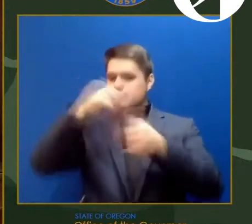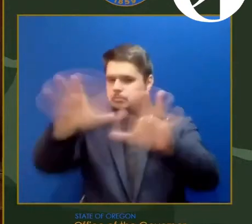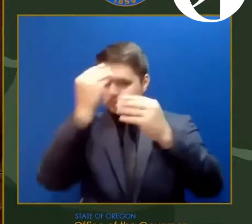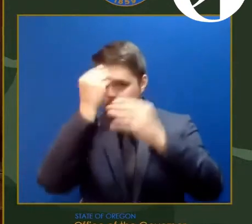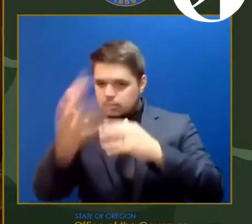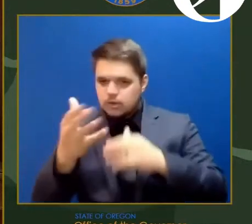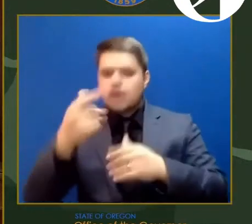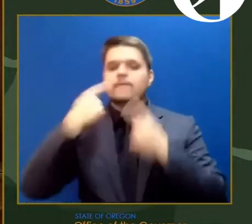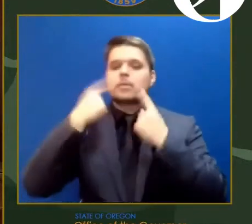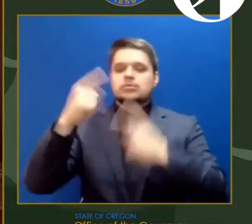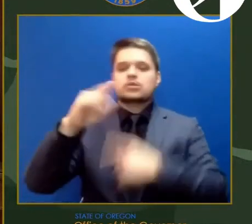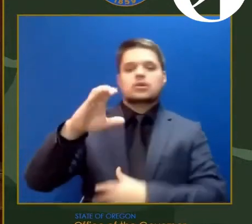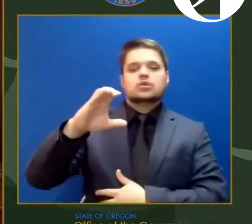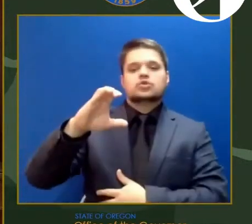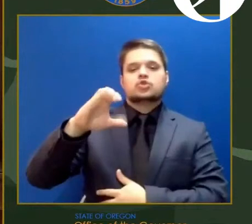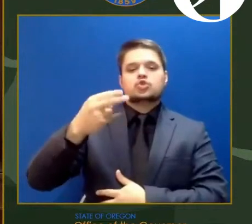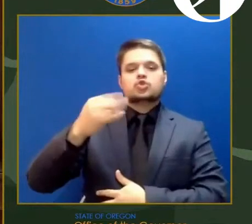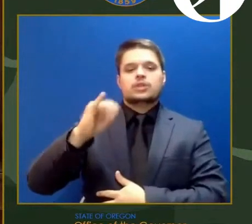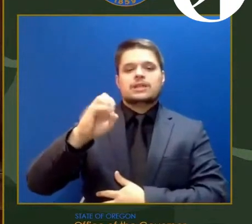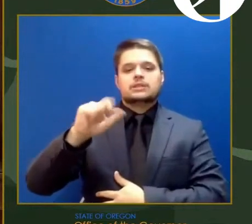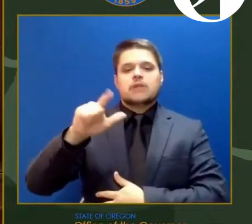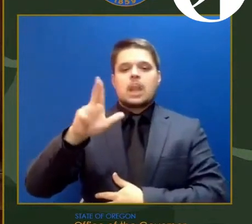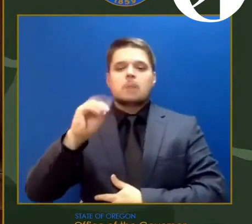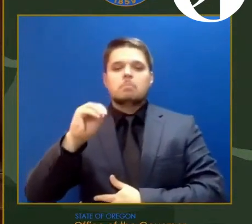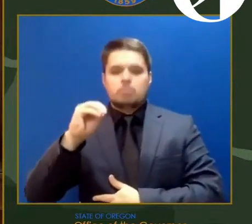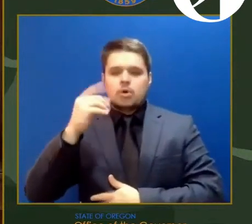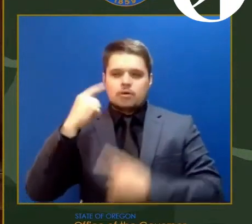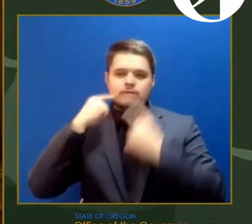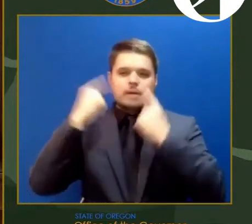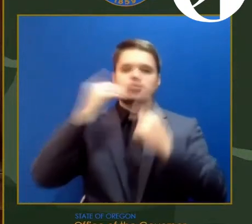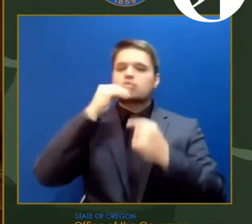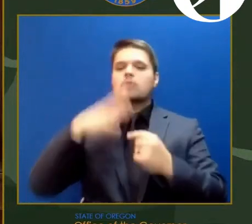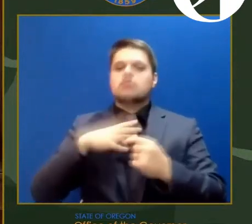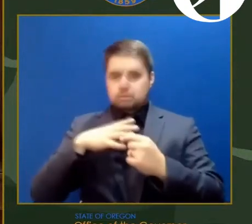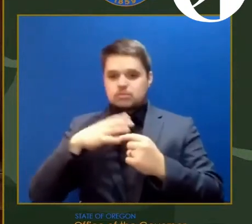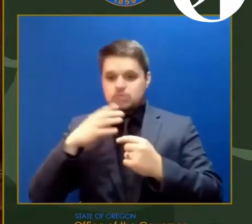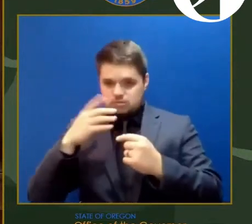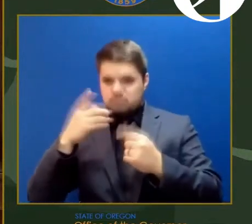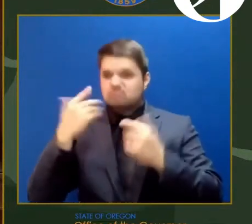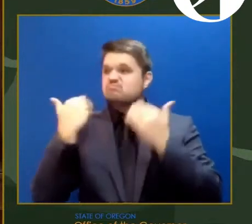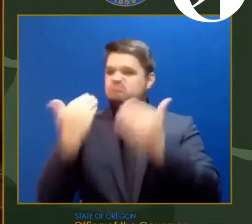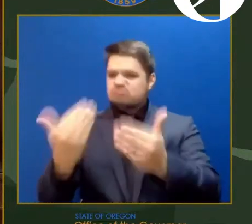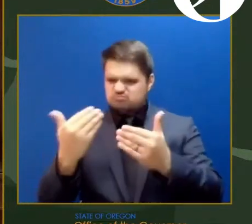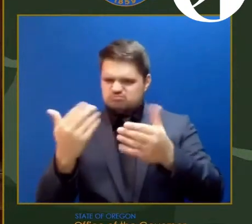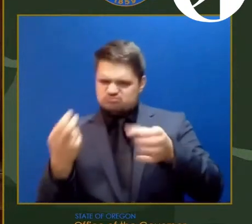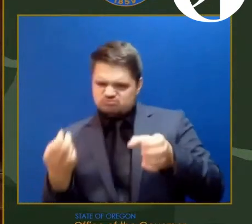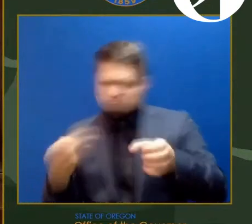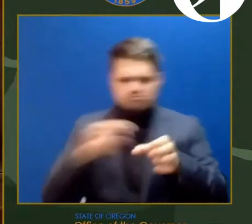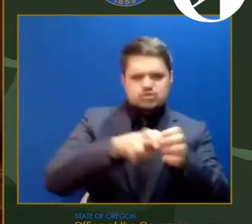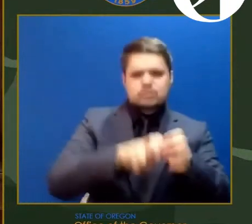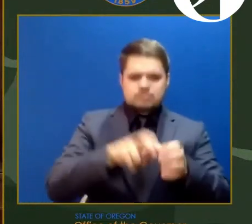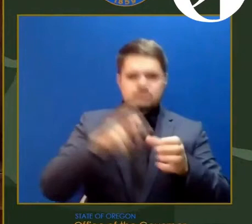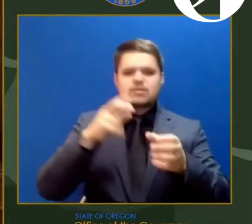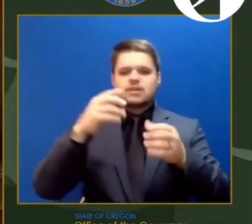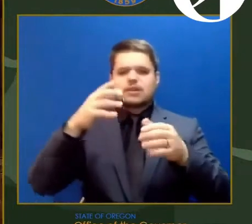table, bring a folding chair. I think in Oregon, we can do much better than